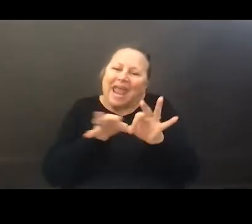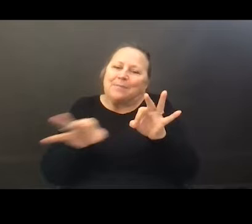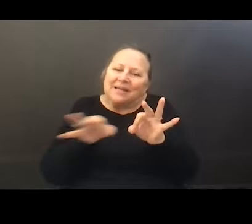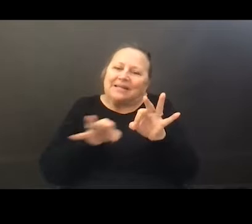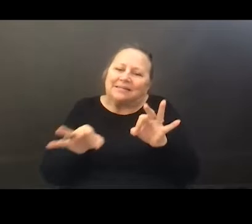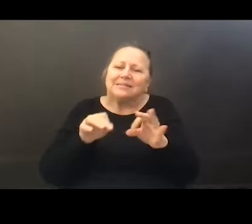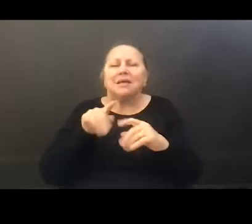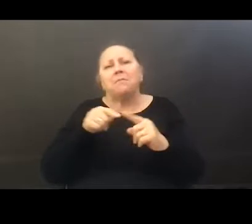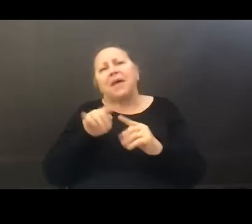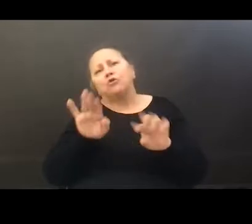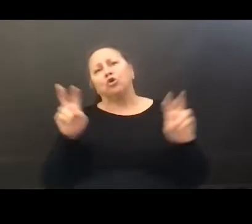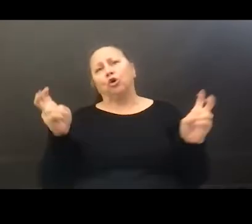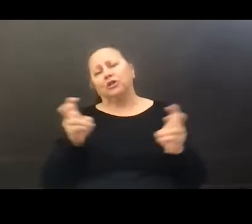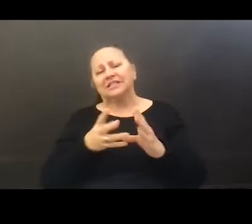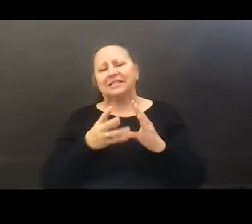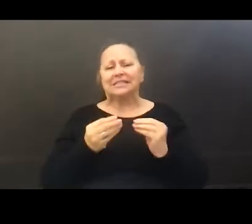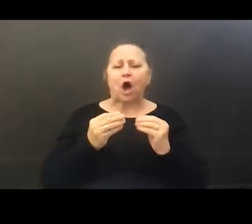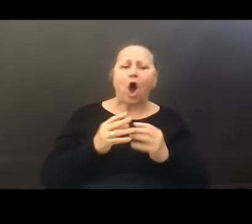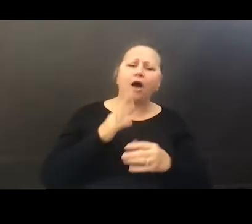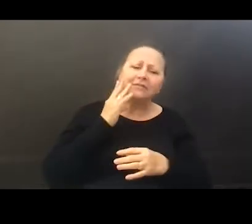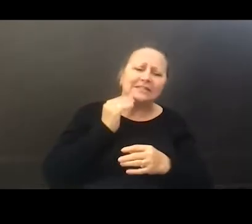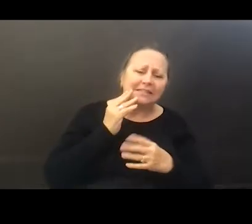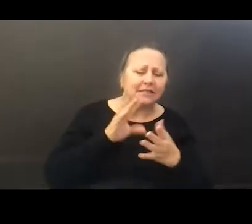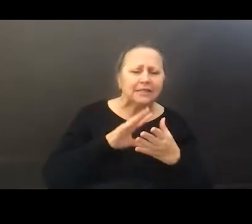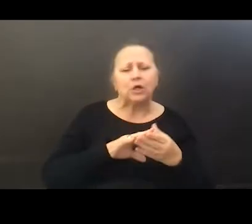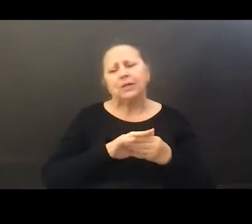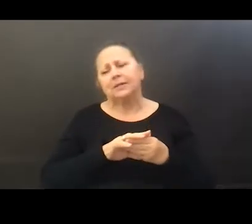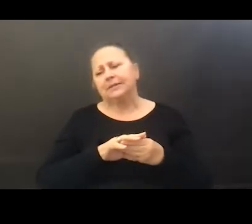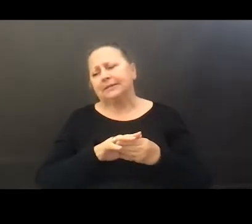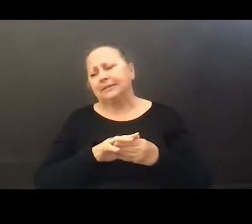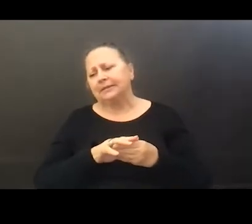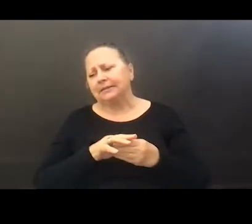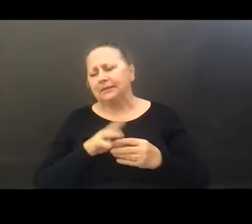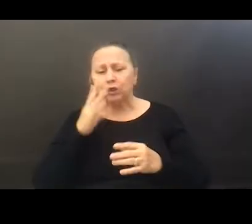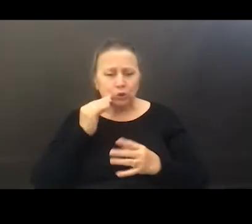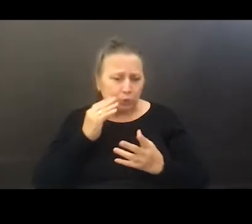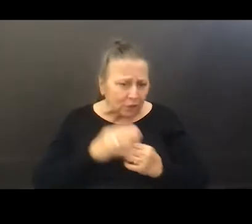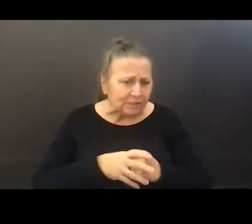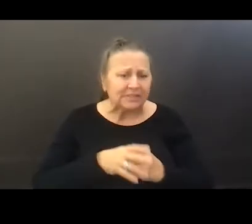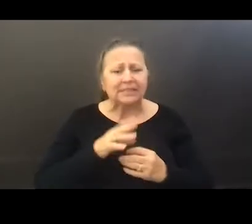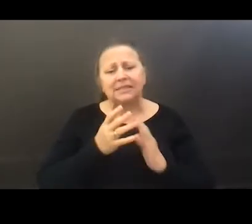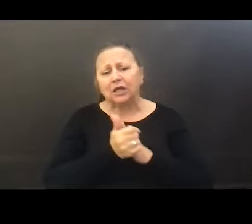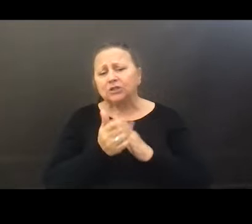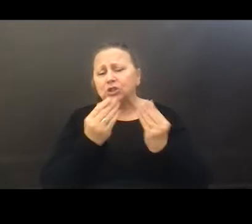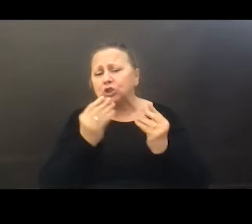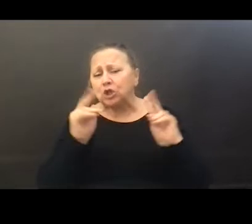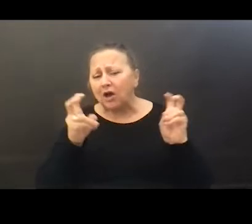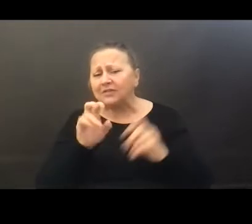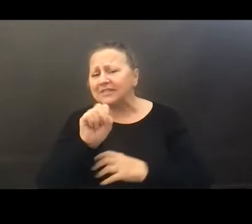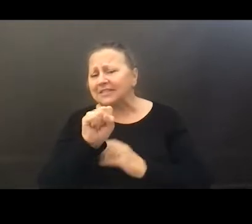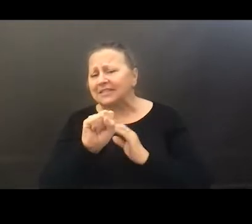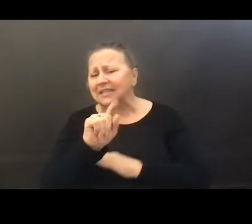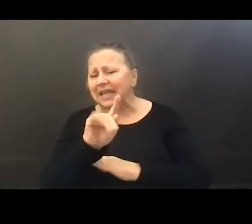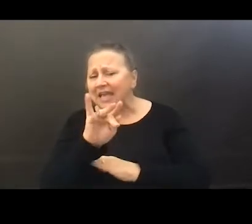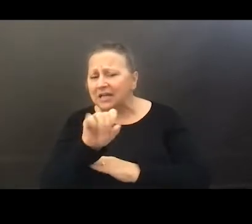soft skills, your experiences. Recruiters want to learn about you. And your resume also needs to